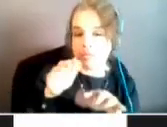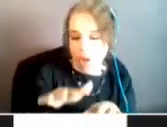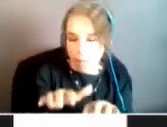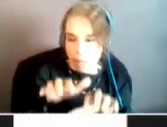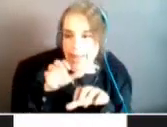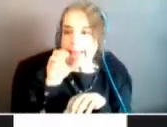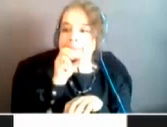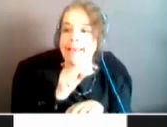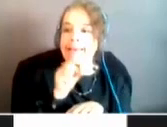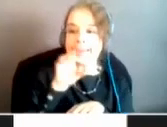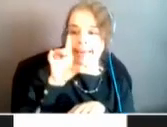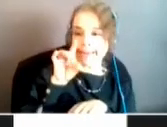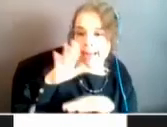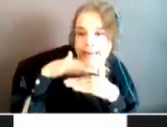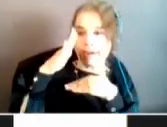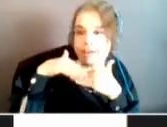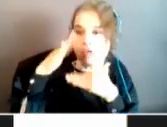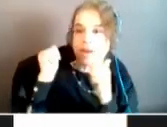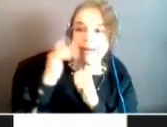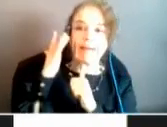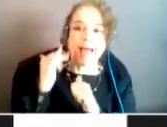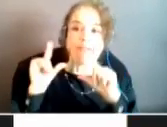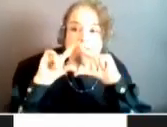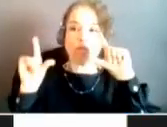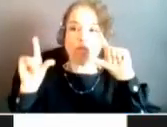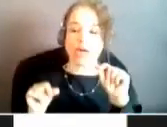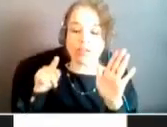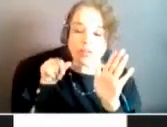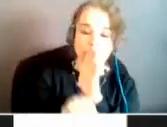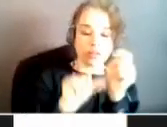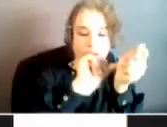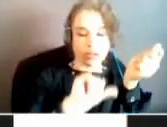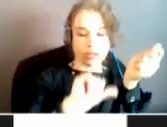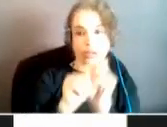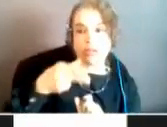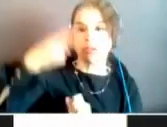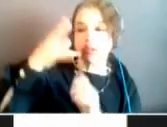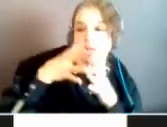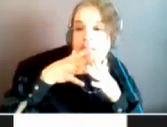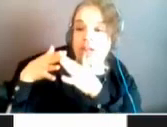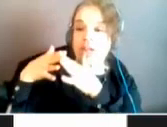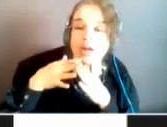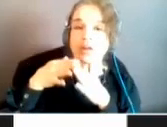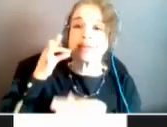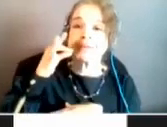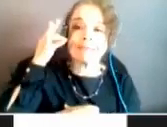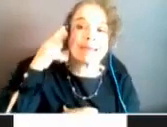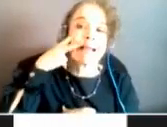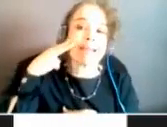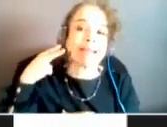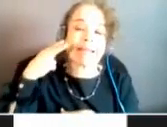those ages 85 and above in California. Suicide rates are highest among American Indian, Alaska